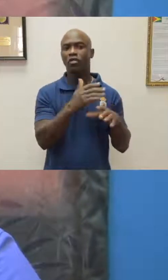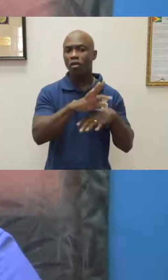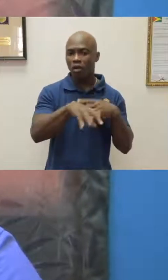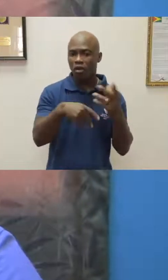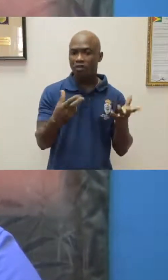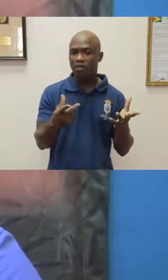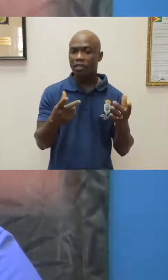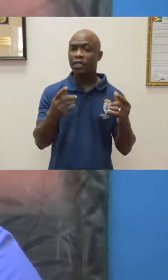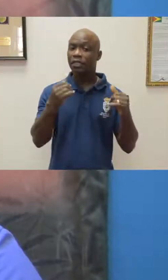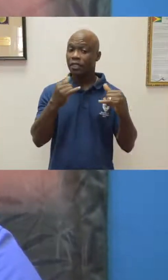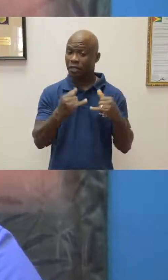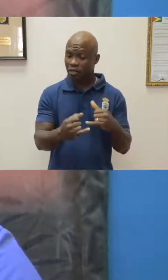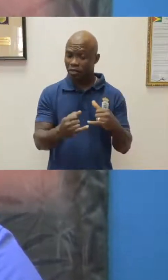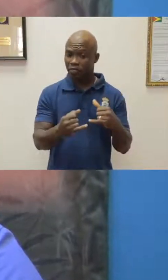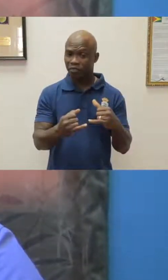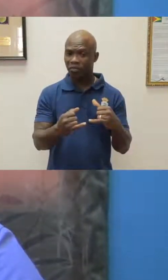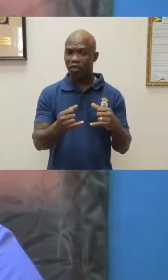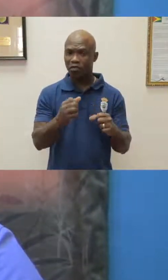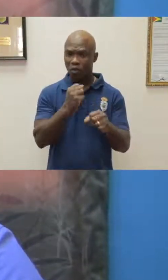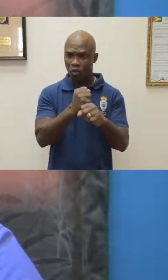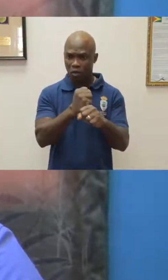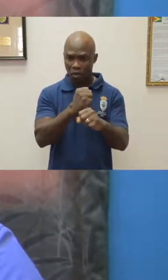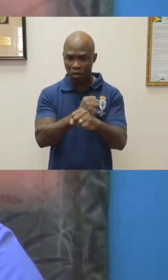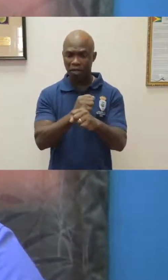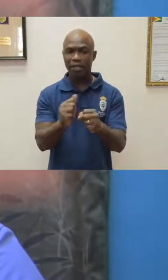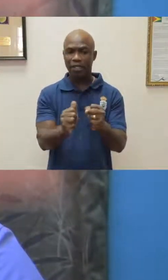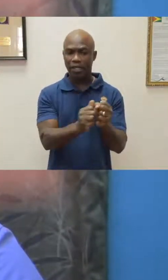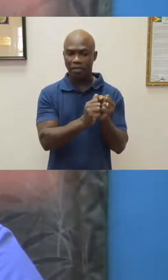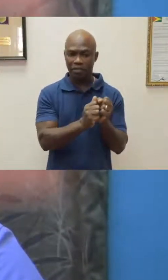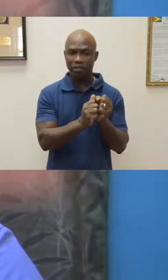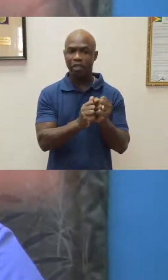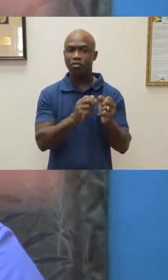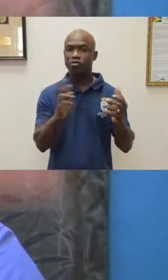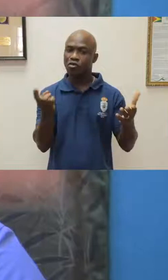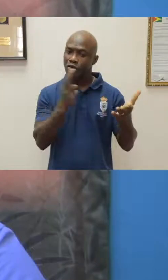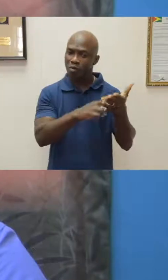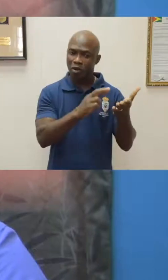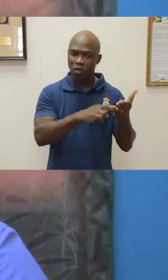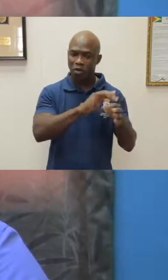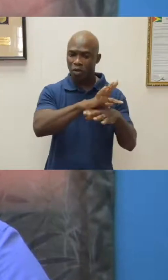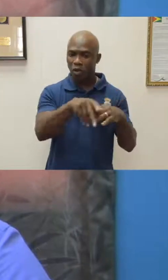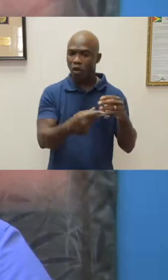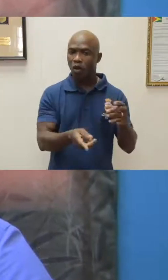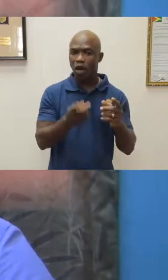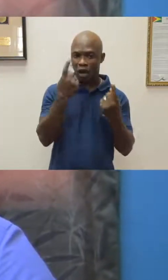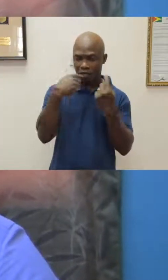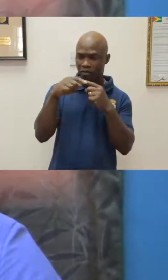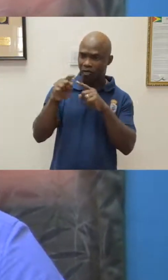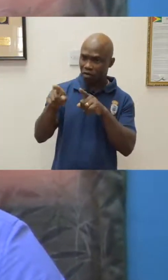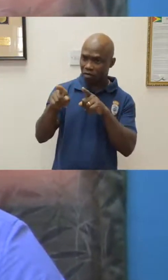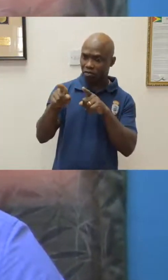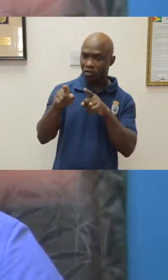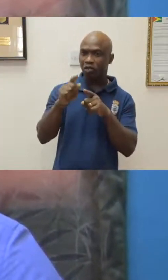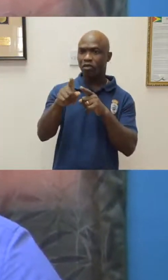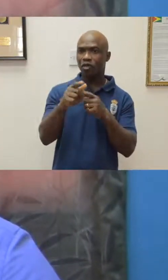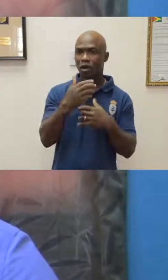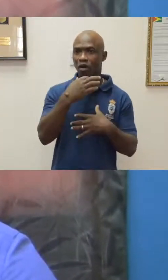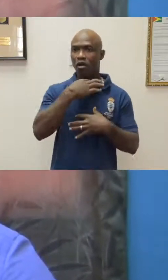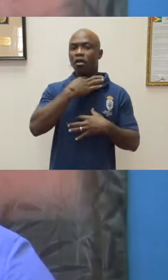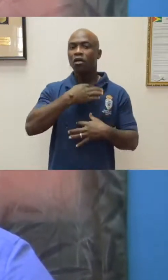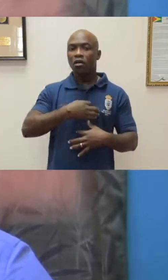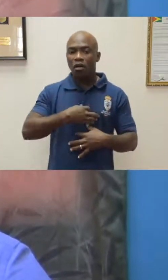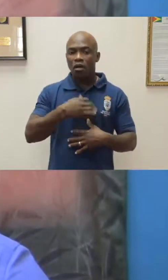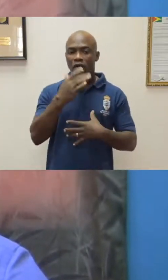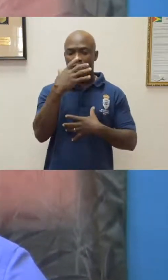are involved in robust surveillance reporting and follow-up of each case of acute respiratory illness from all